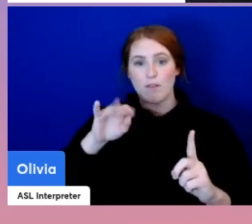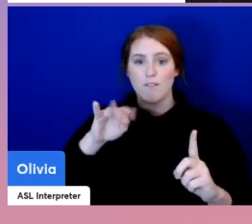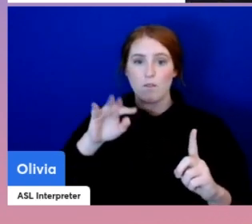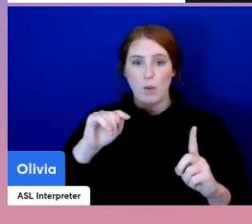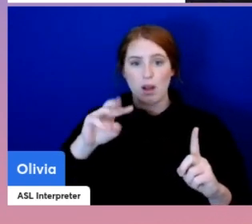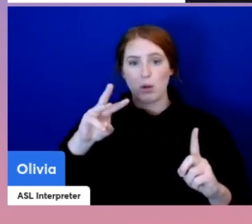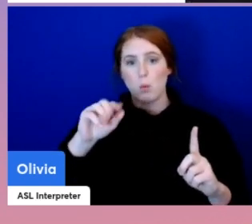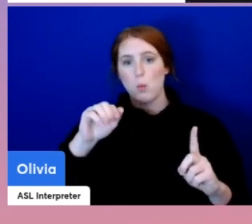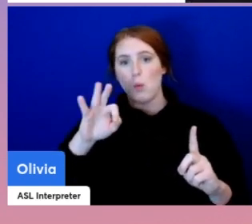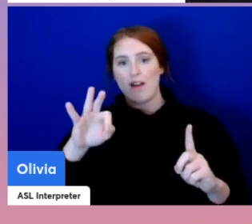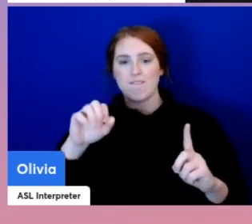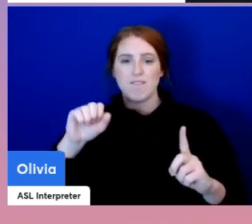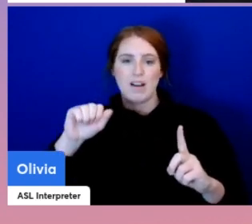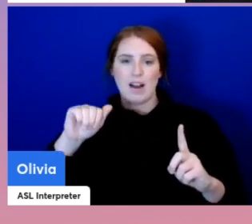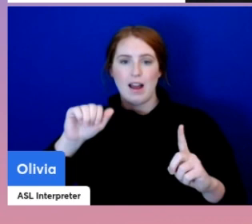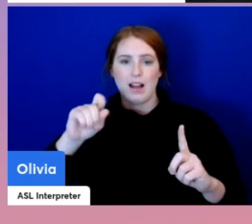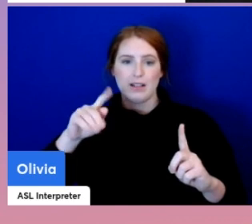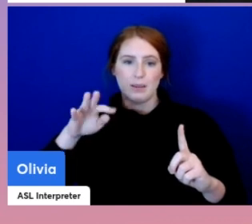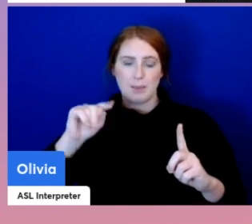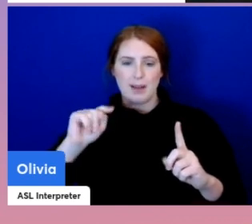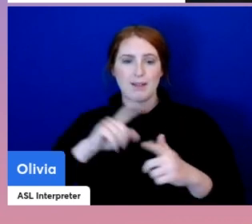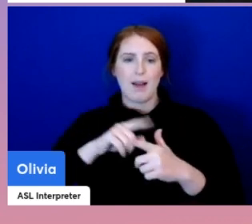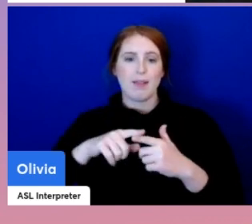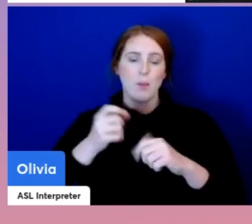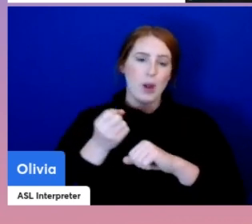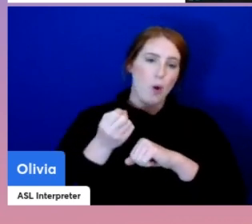interface. We override the function visit, and